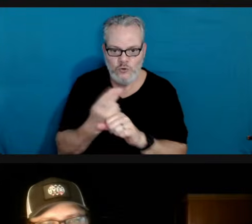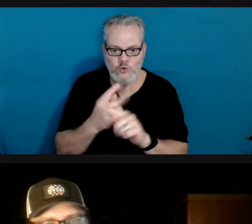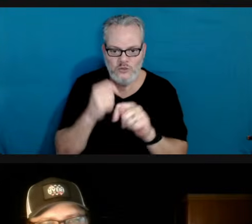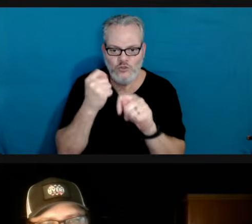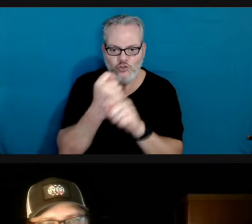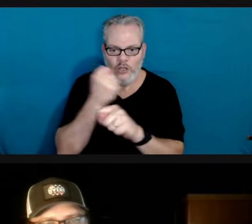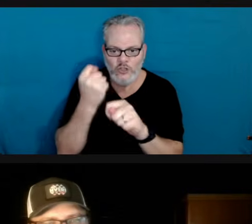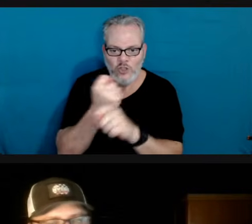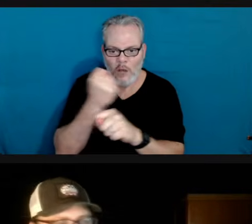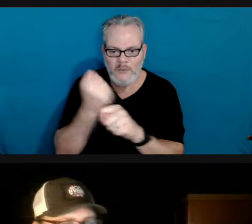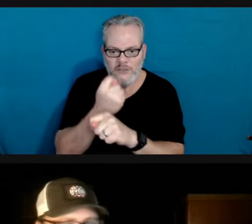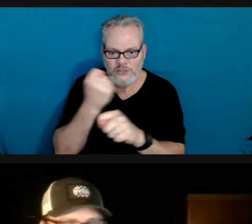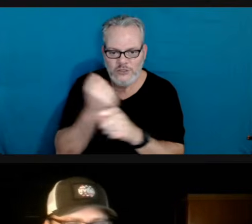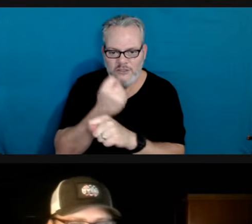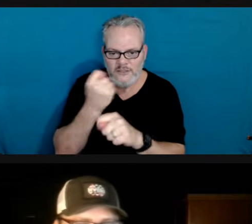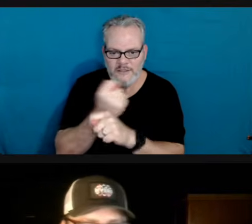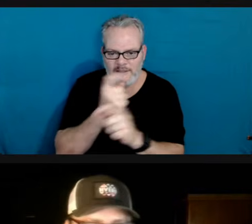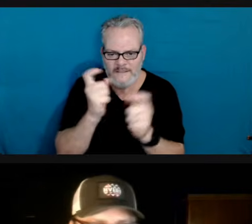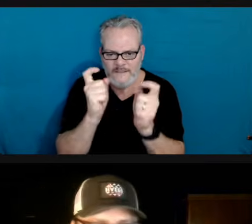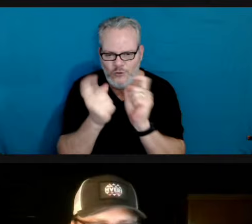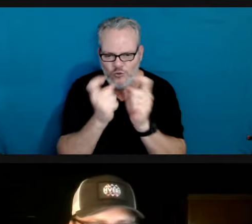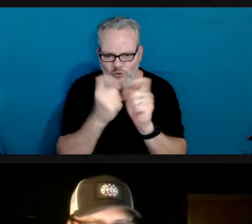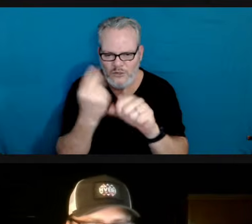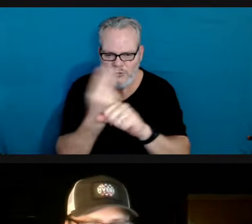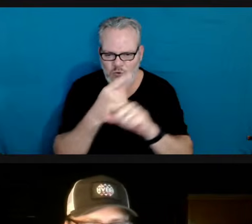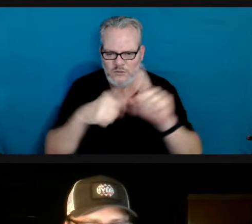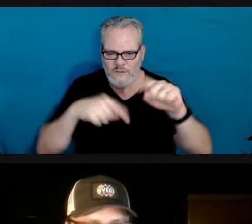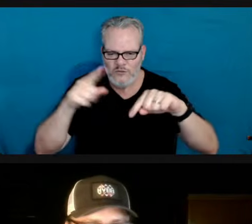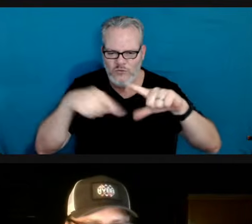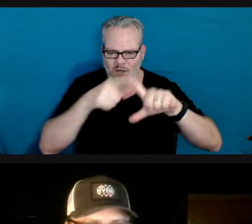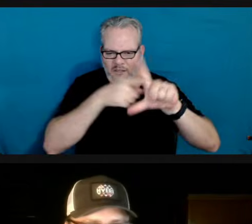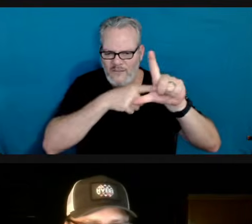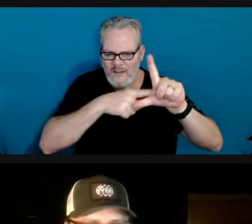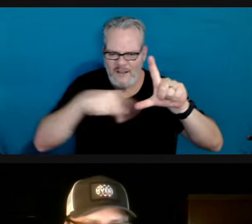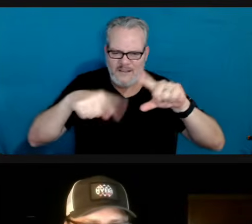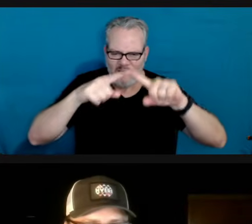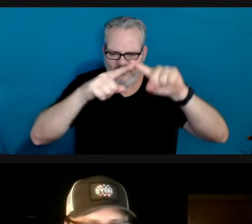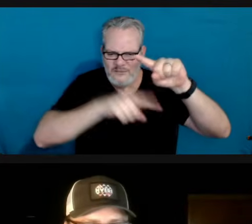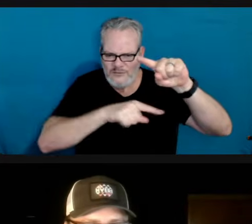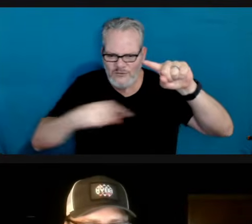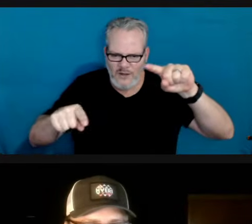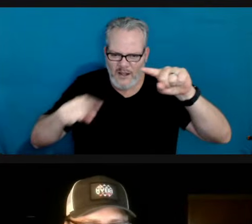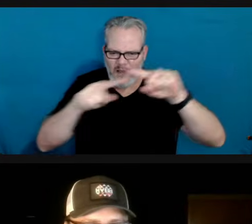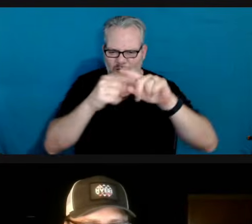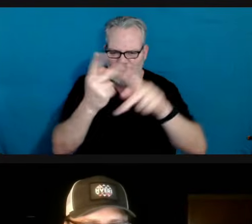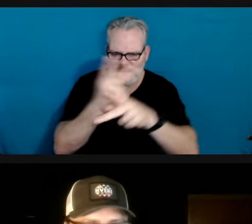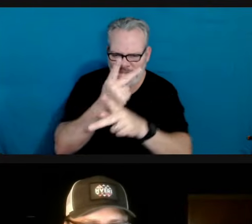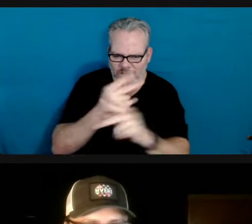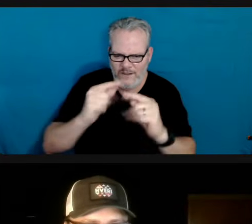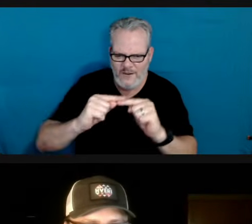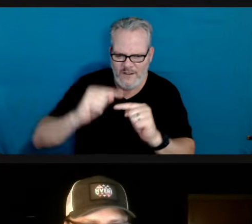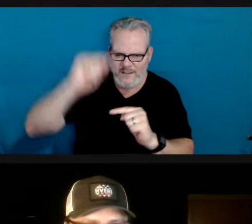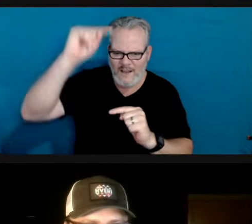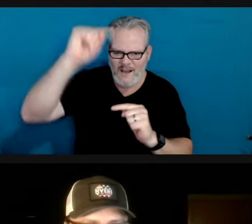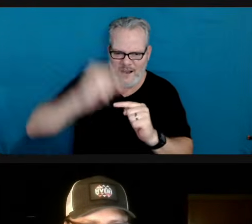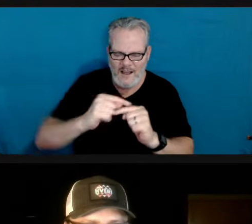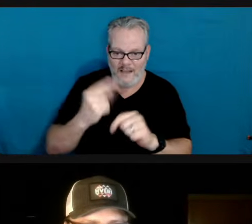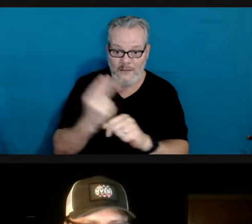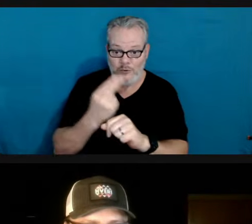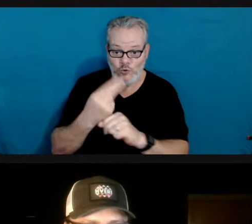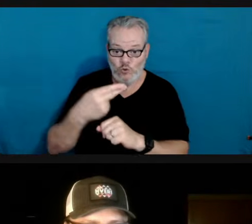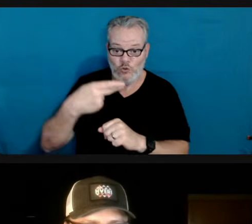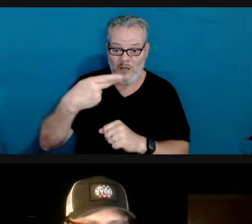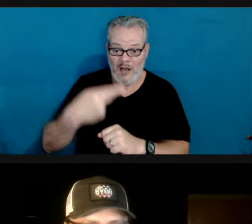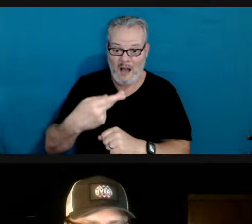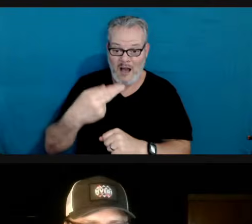right? They're using triangles and angles there to figure out the heights, basically. High resolution cameras that have to be manually